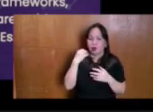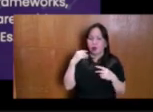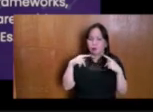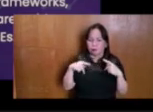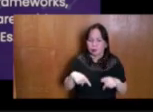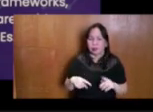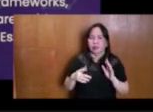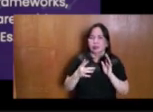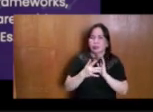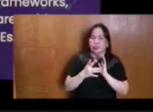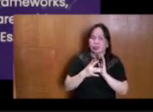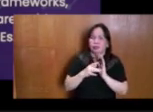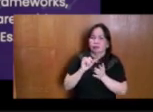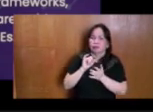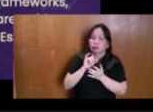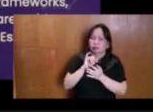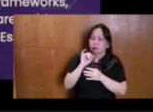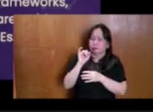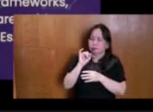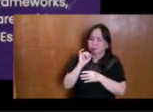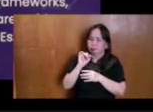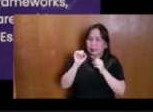infrastructure, as discussed